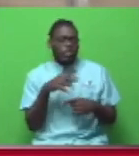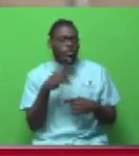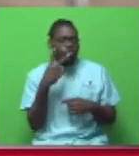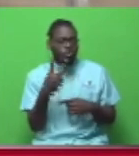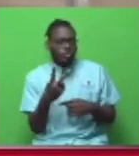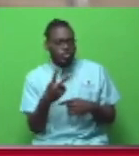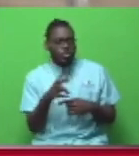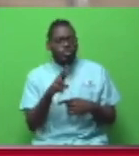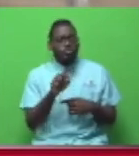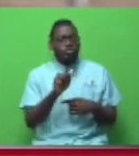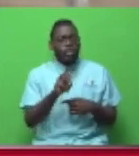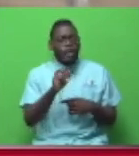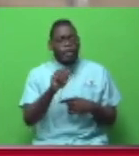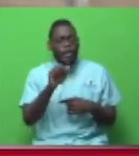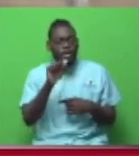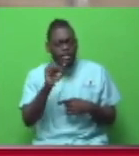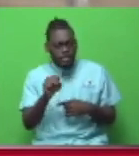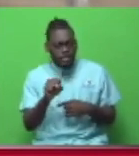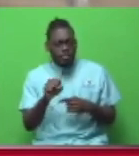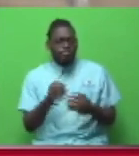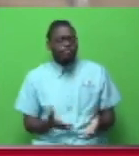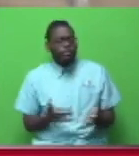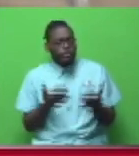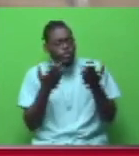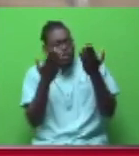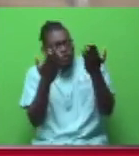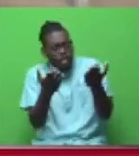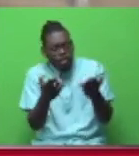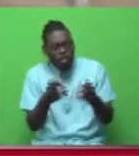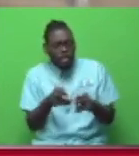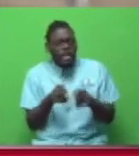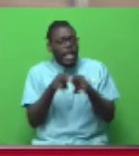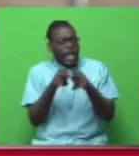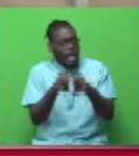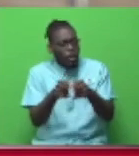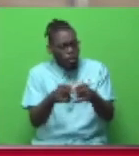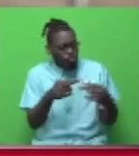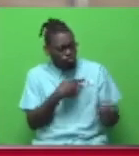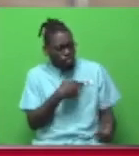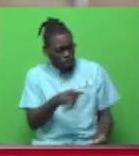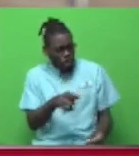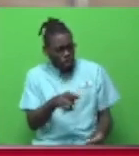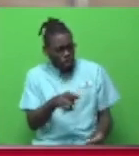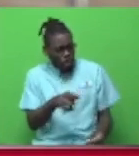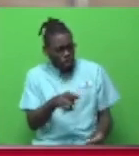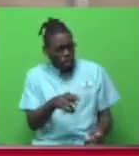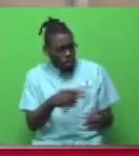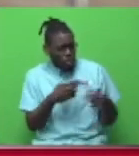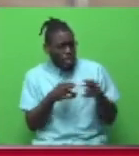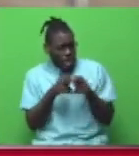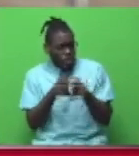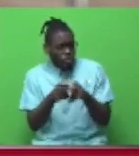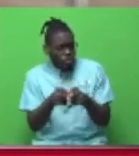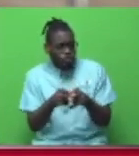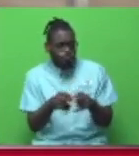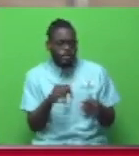two Rams were elevated. And as a Hindu, and a practicing Hindu, I will say to the senator,